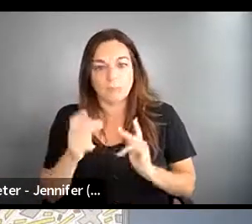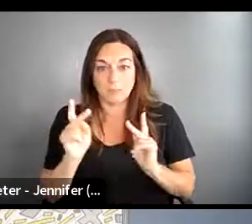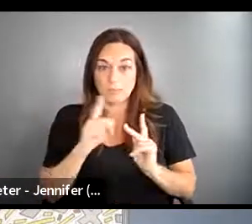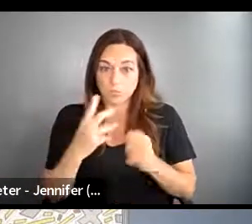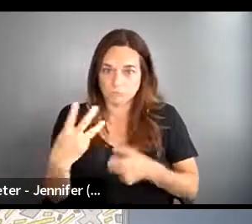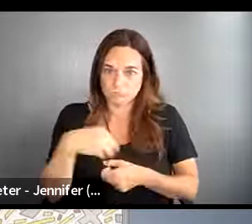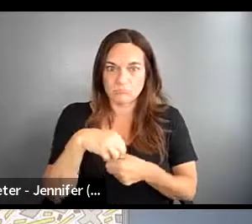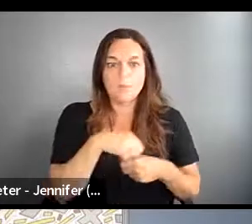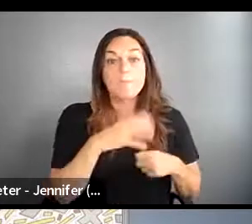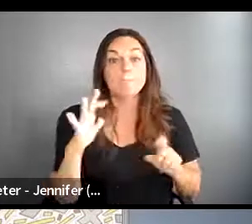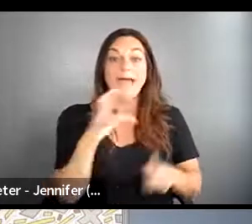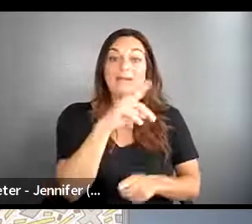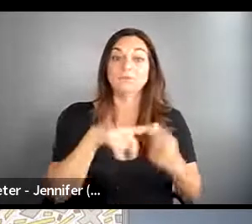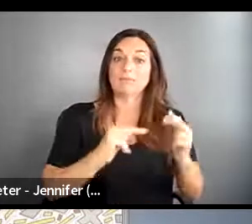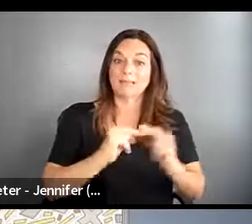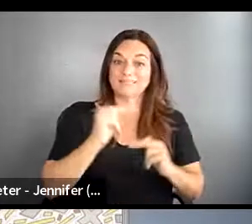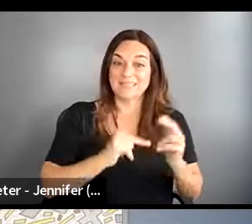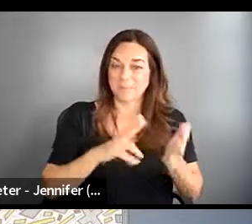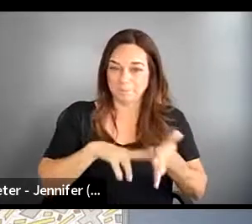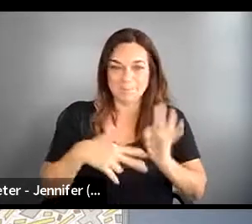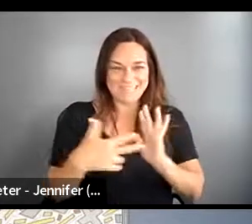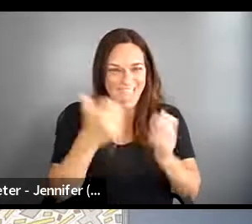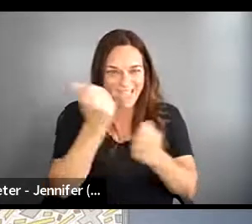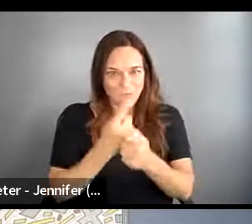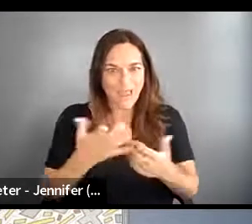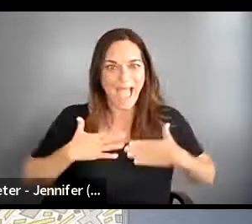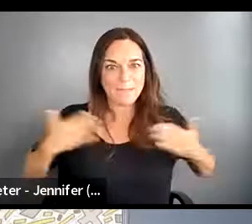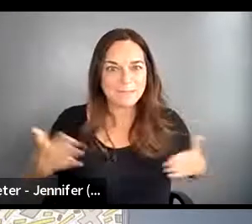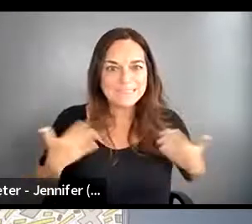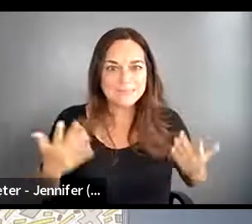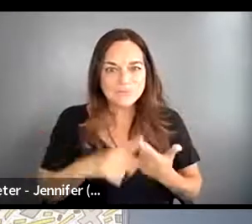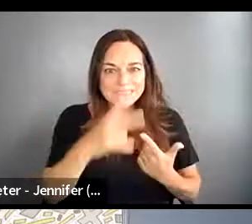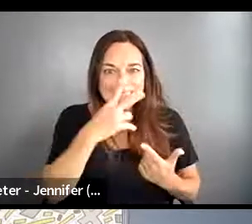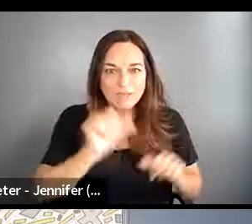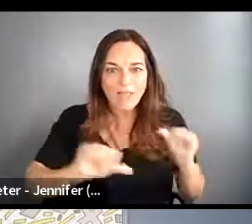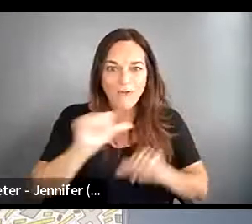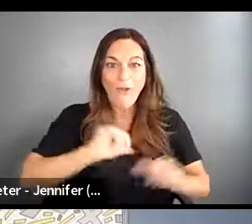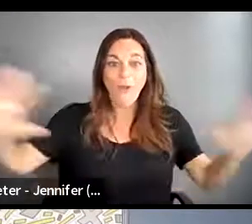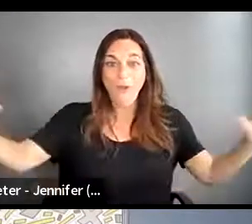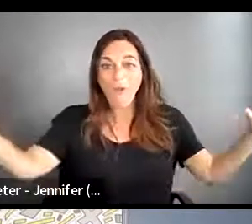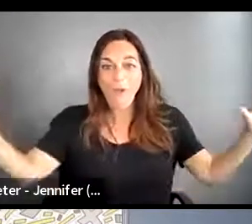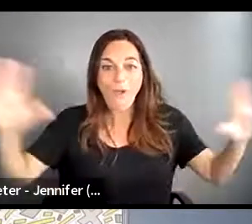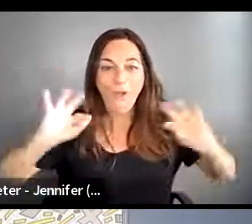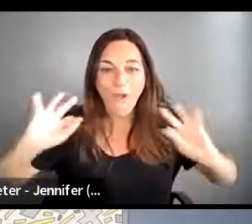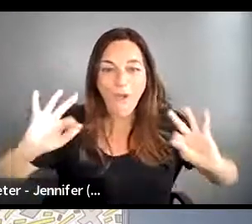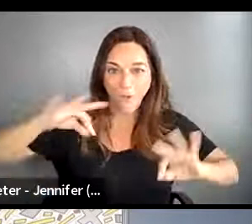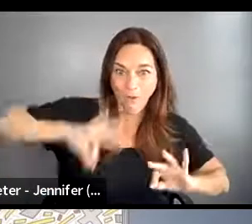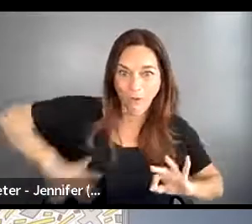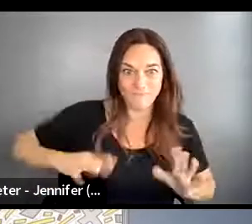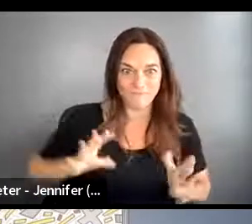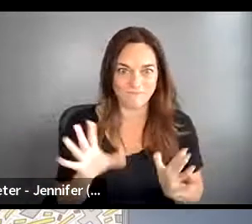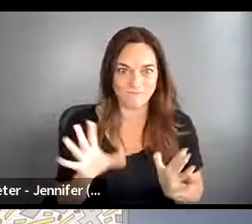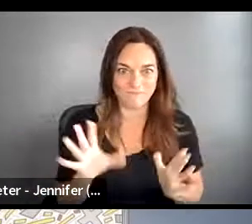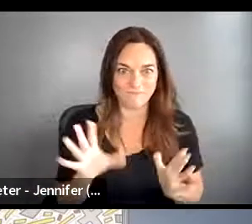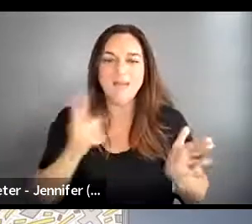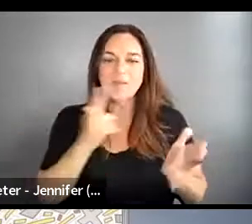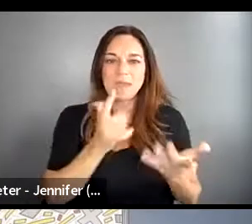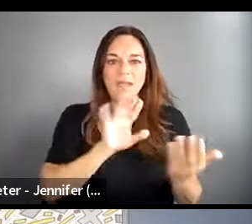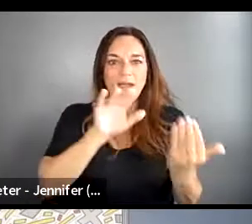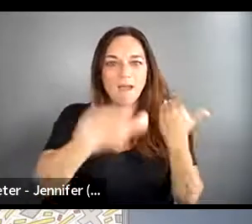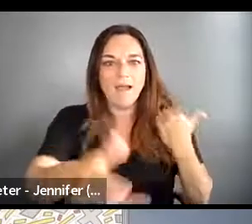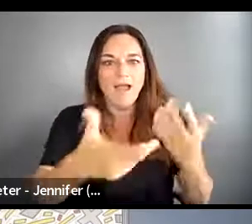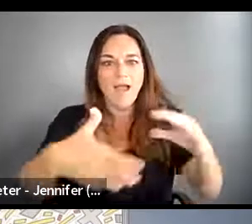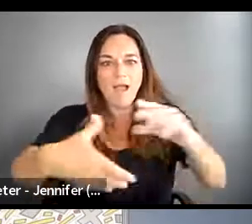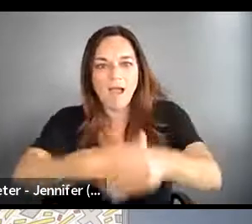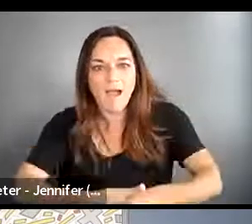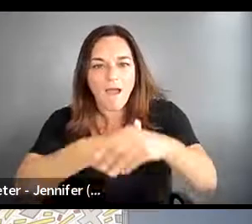and instinctively, everybody was happy to see each other. So we kind of capitalized on that and we reached out across the aisle, what you want to call it, whatever